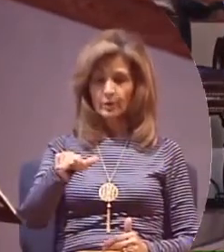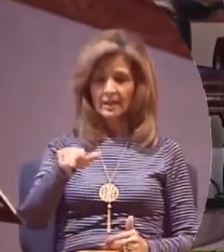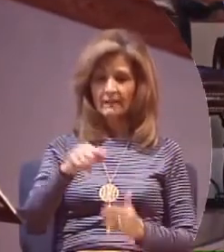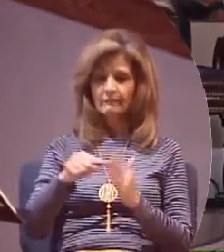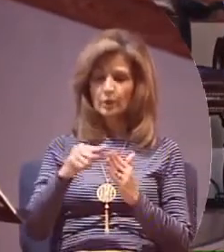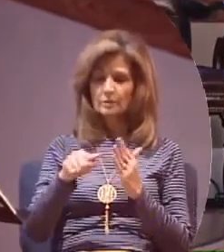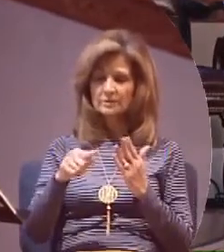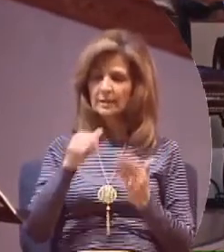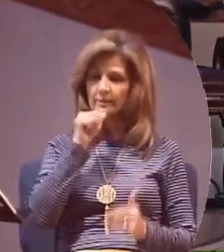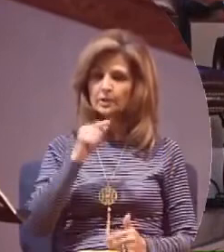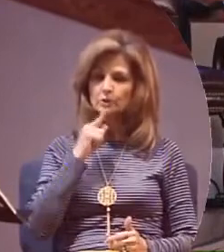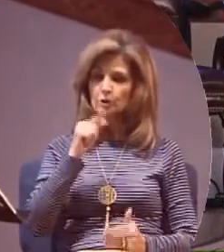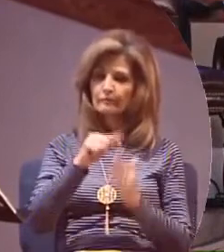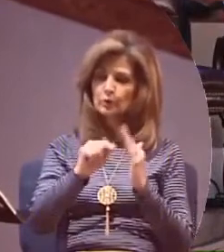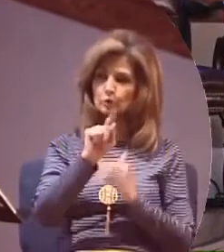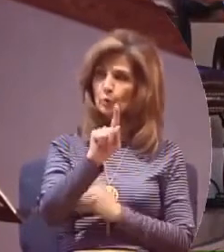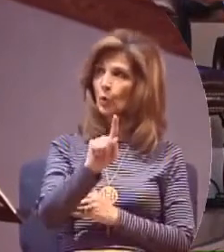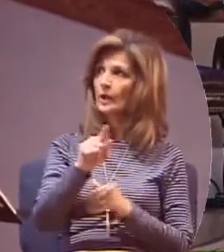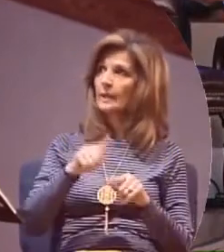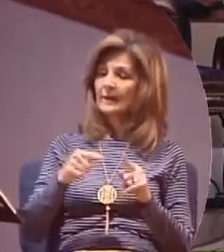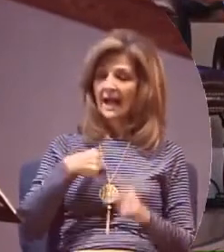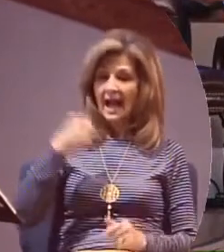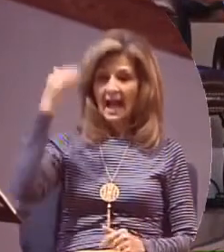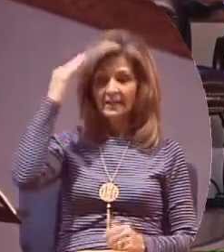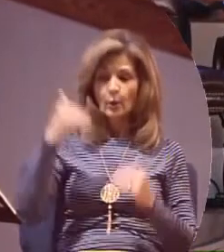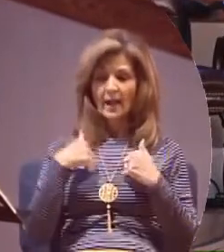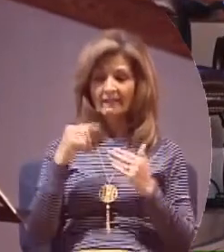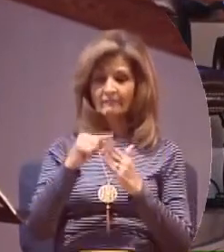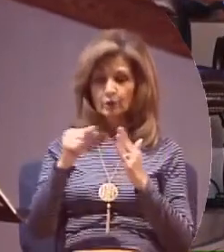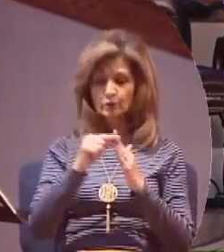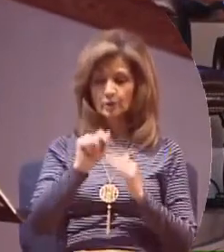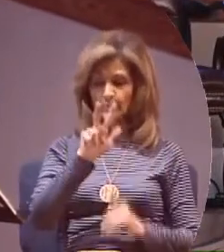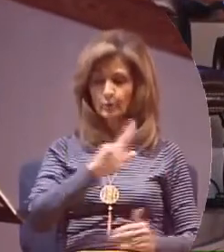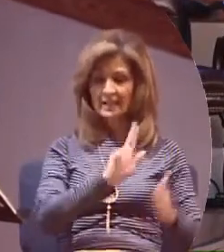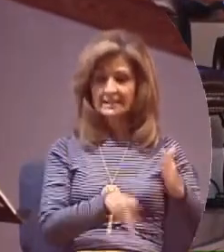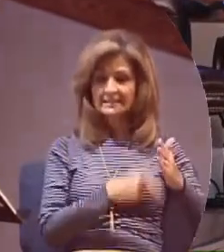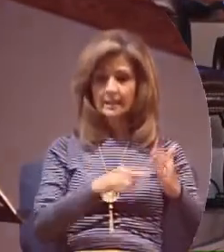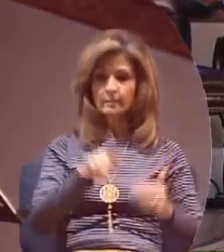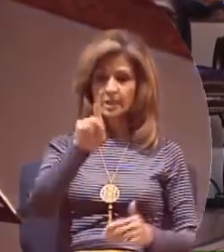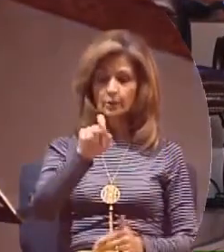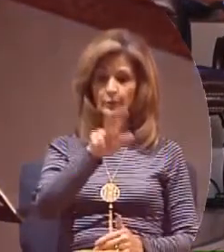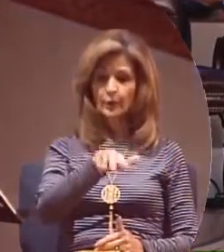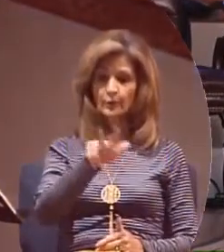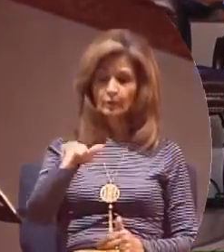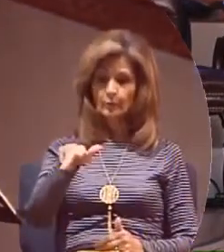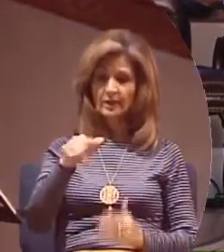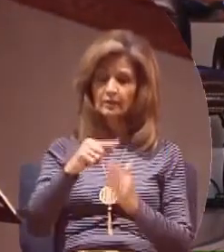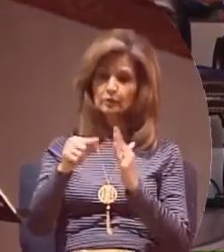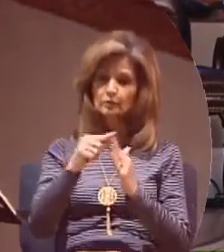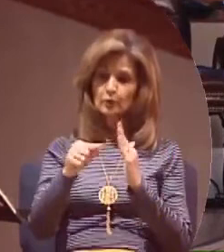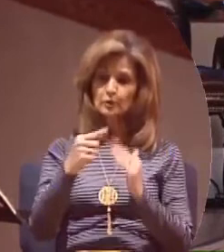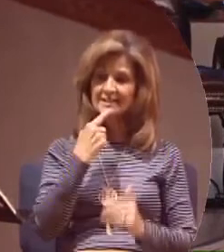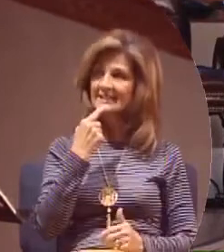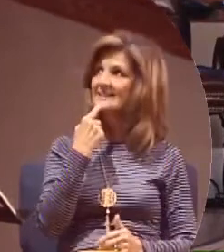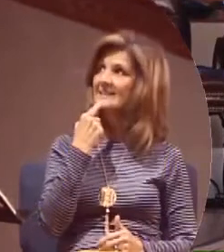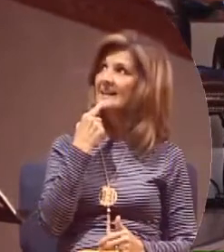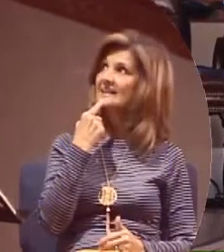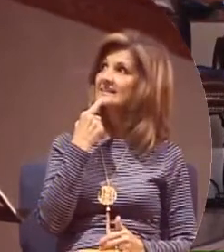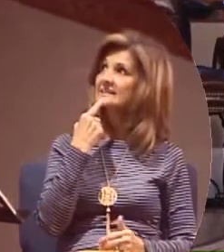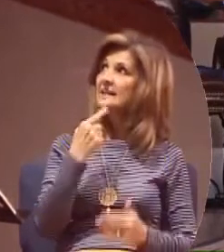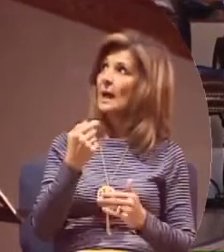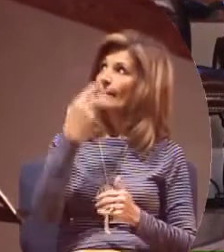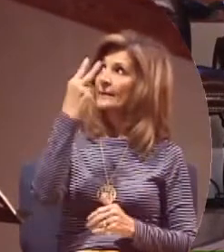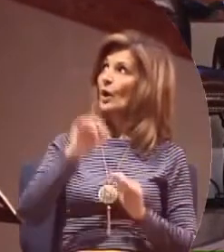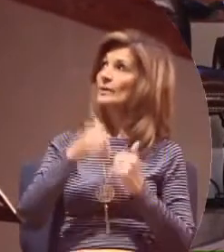I don't know if I have verse number 1 or not, but I do know that I have verse number 3 in Psalms 133. And there's a verse, and it goes something like this: "Behold